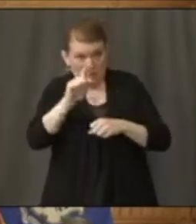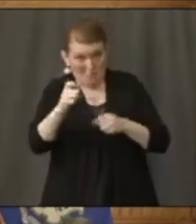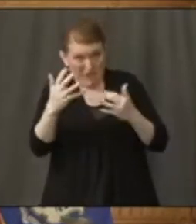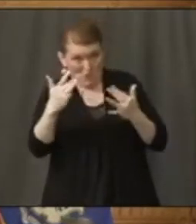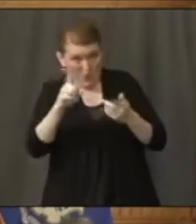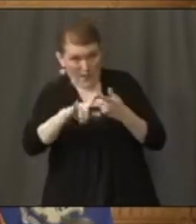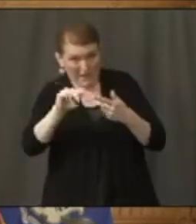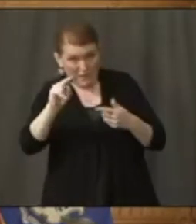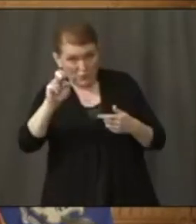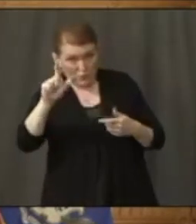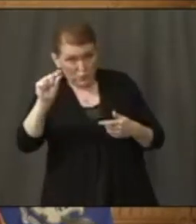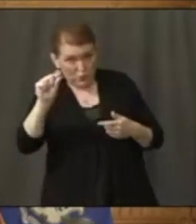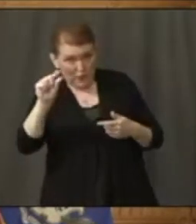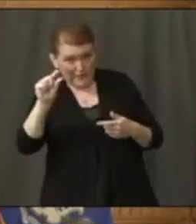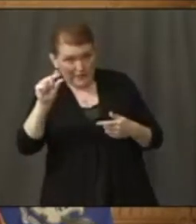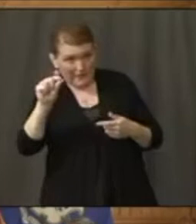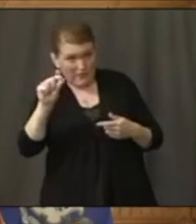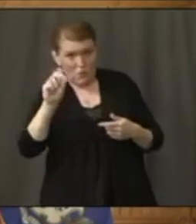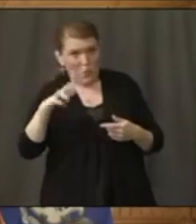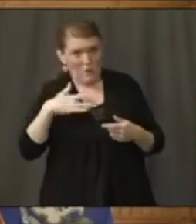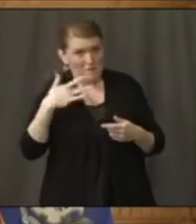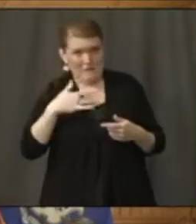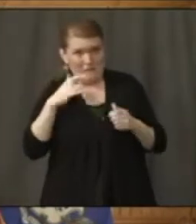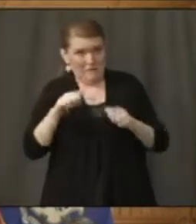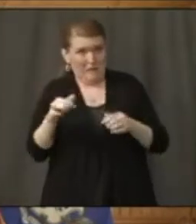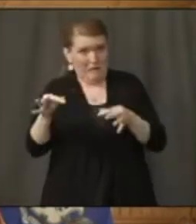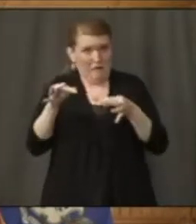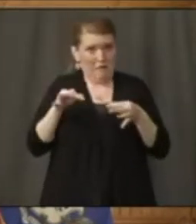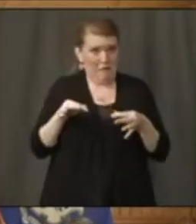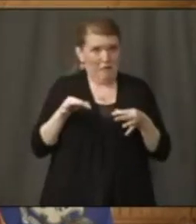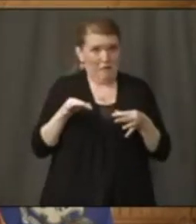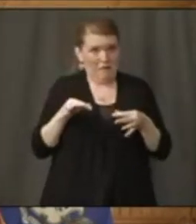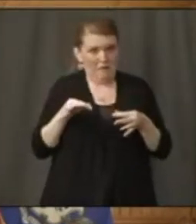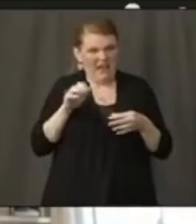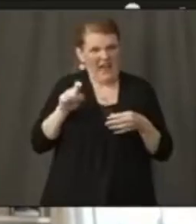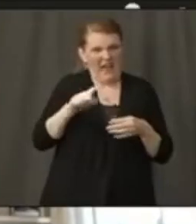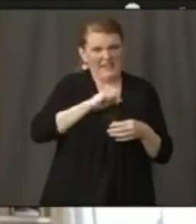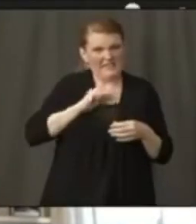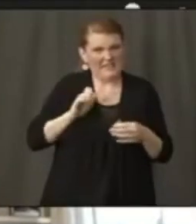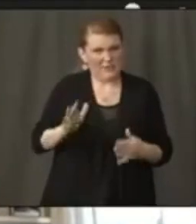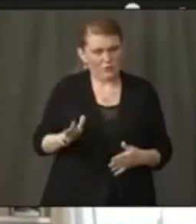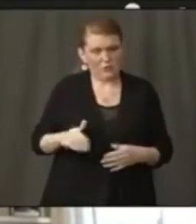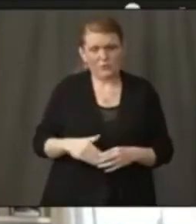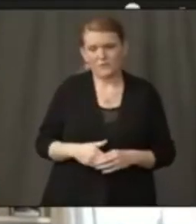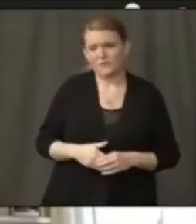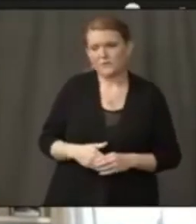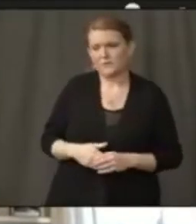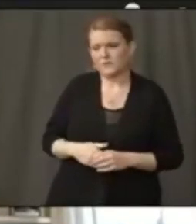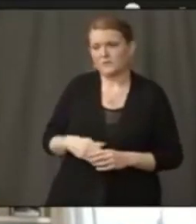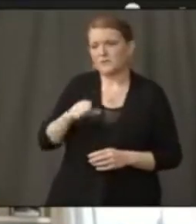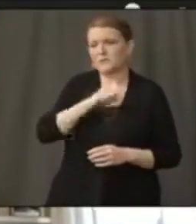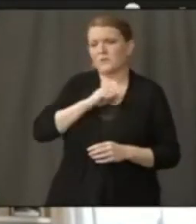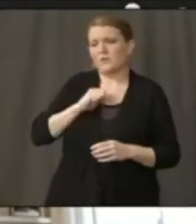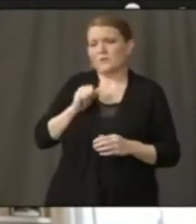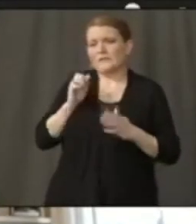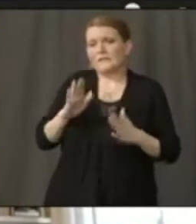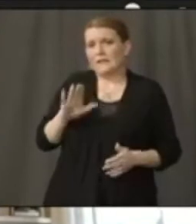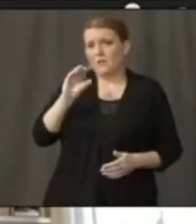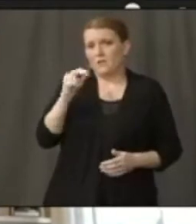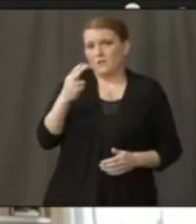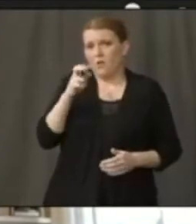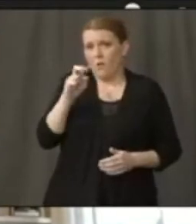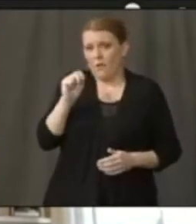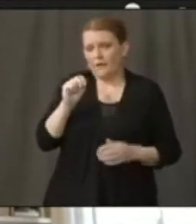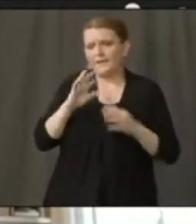I'm happy to answer. From my standpoint, I'm extremely concerned. I will tell you that